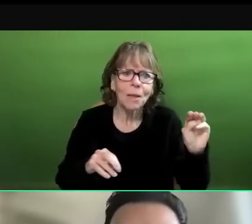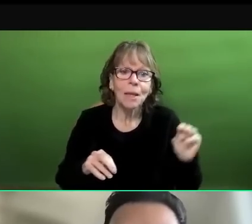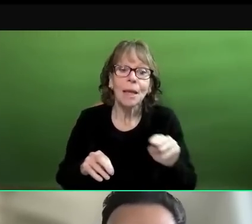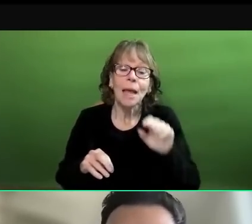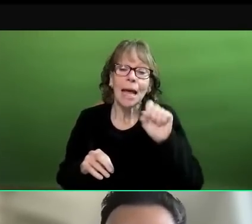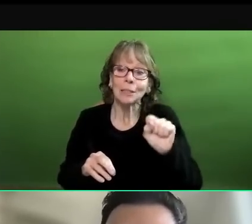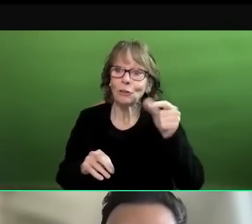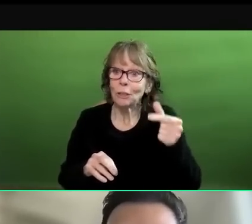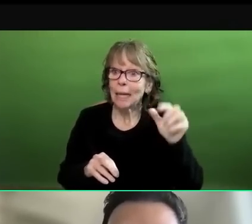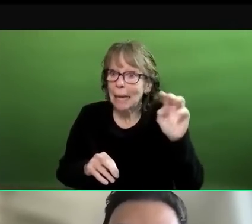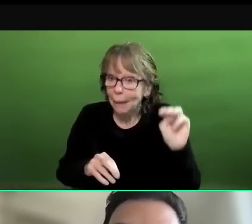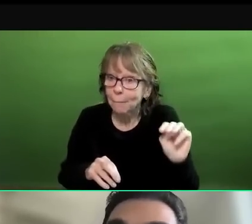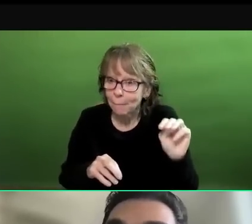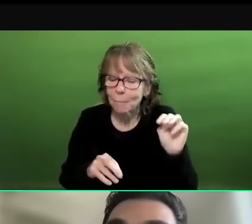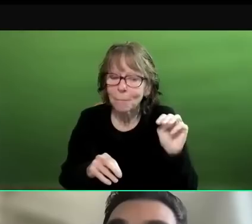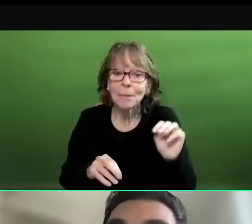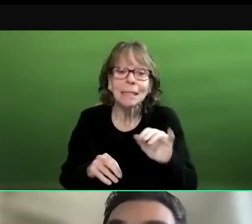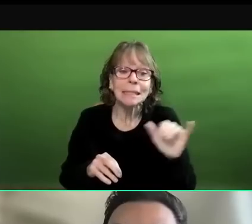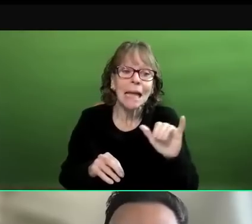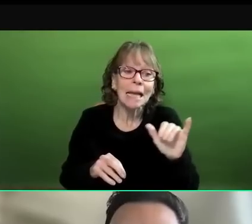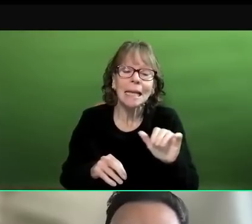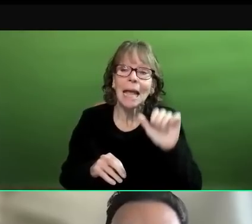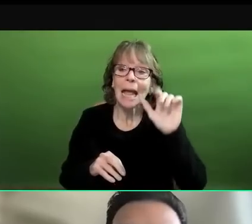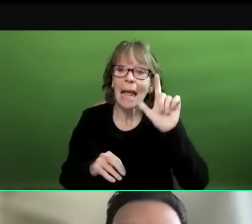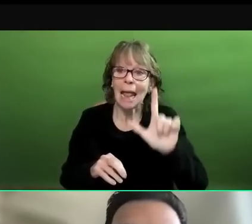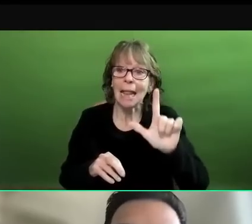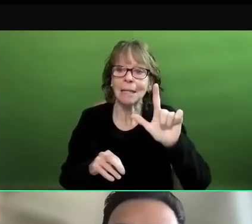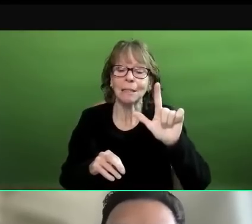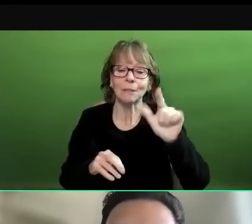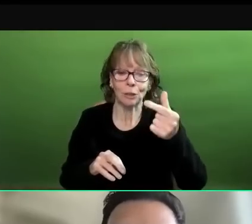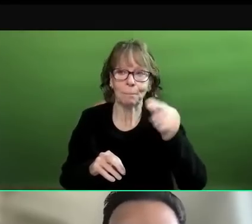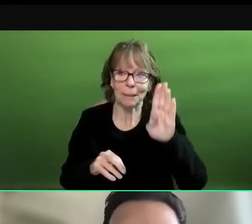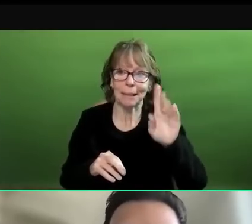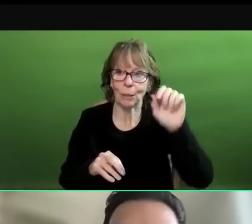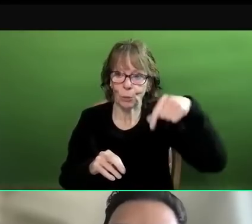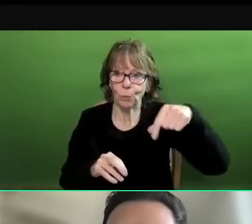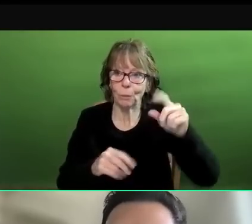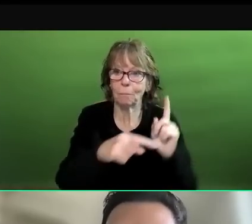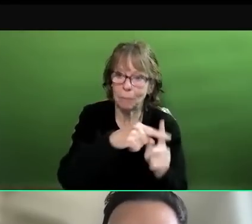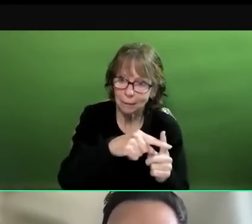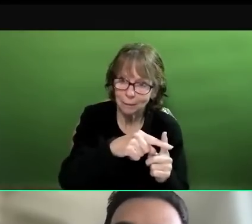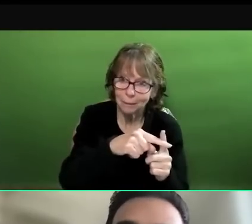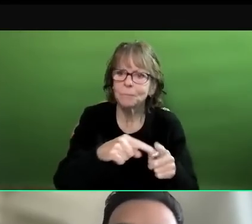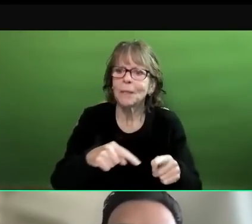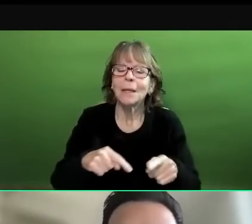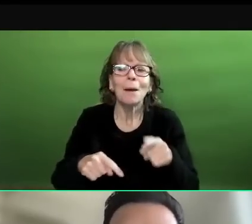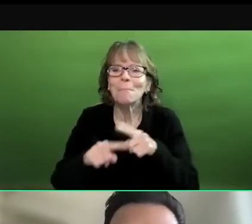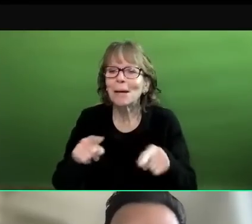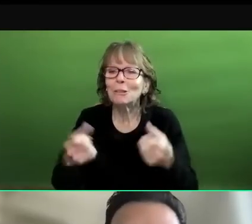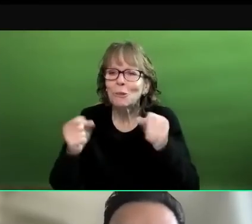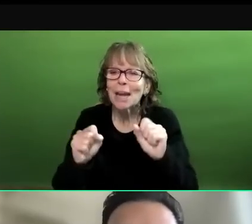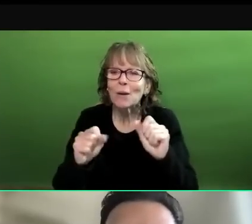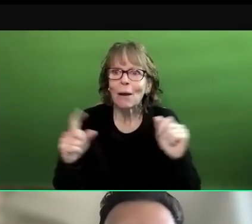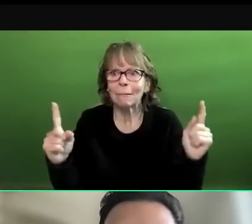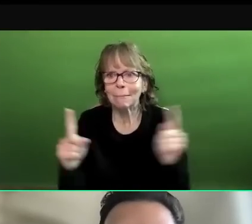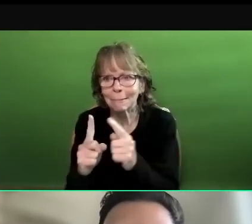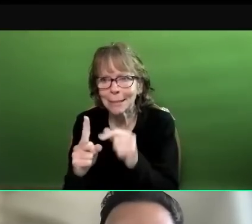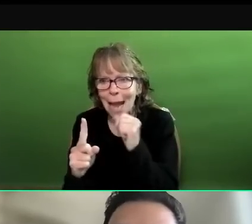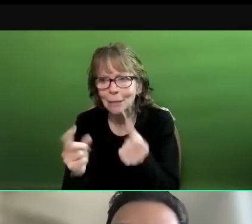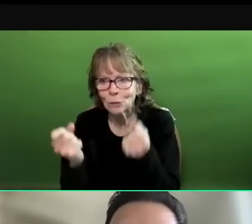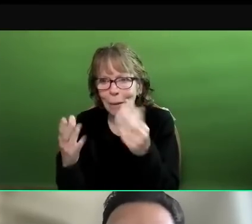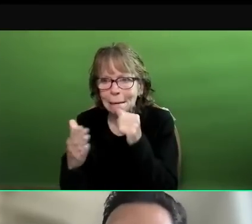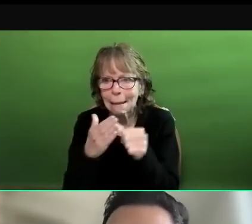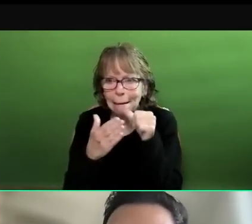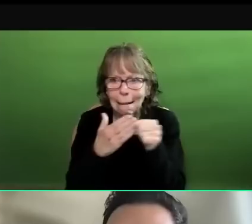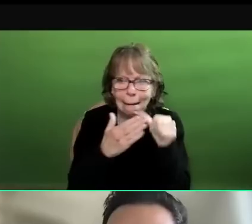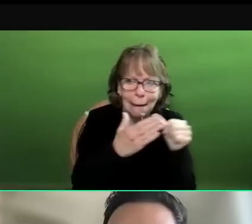similar or synonymous term to LGBTQ+. In efforts to not make the alphabet soup with the longer acronym, I wanted